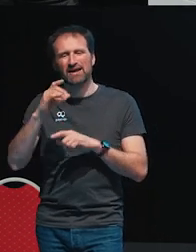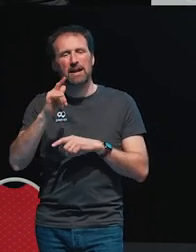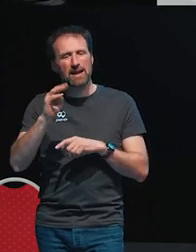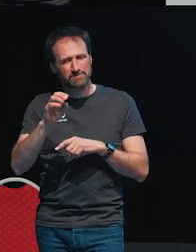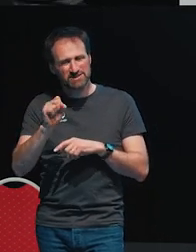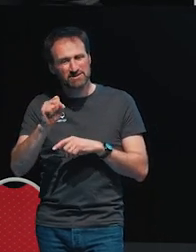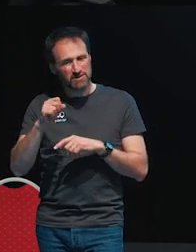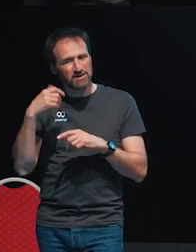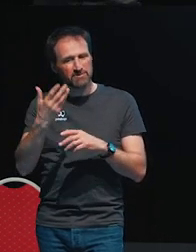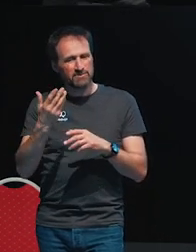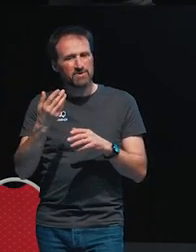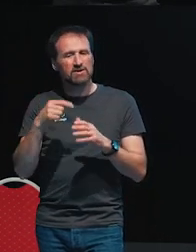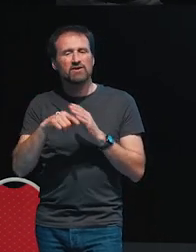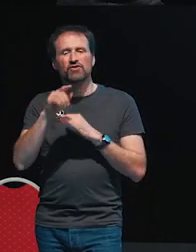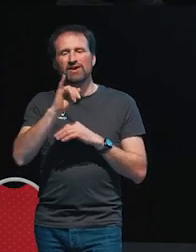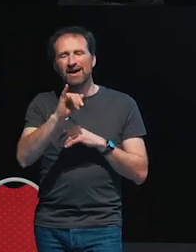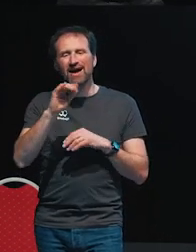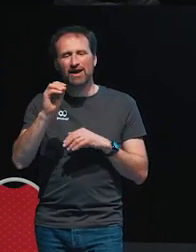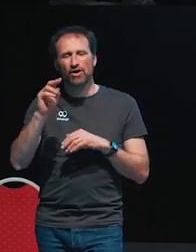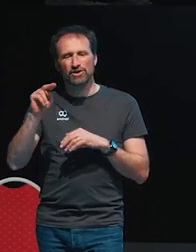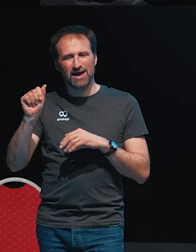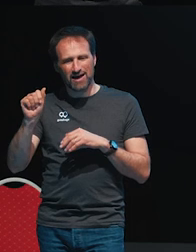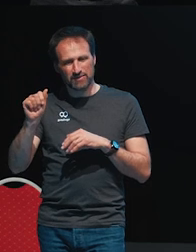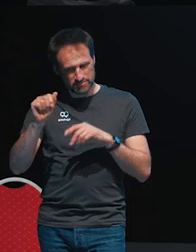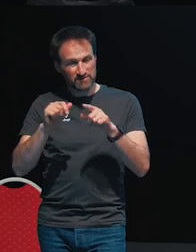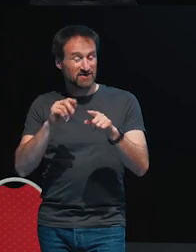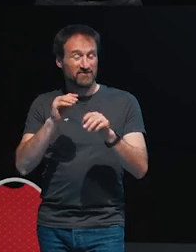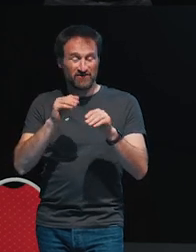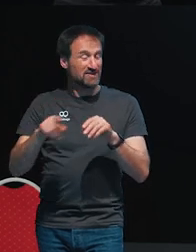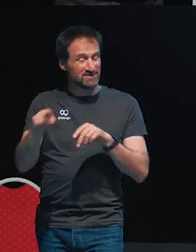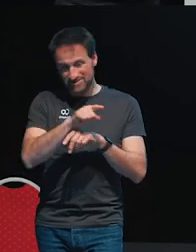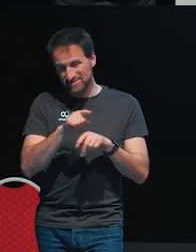APIs, defined by IANA, just so that all APIs are a bit the